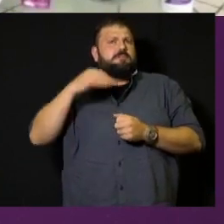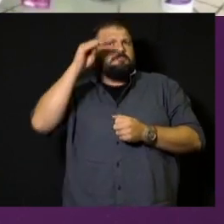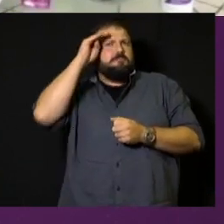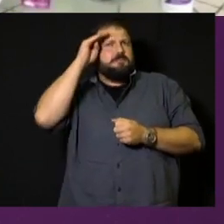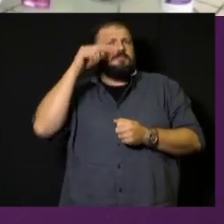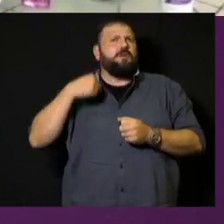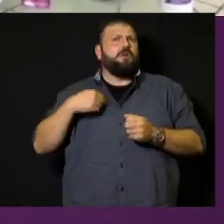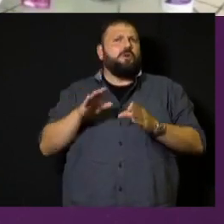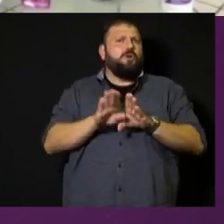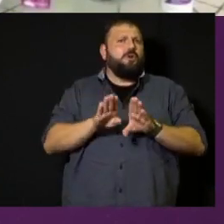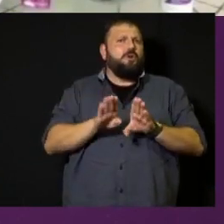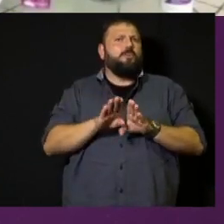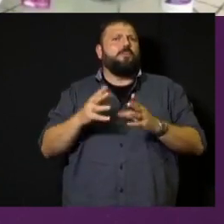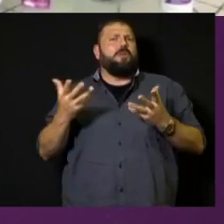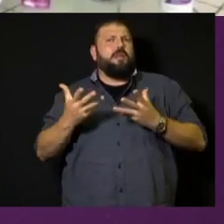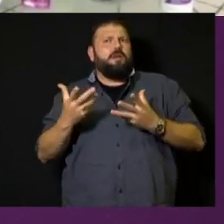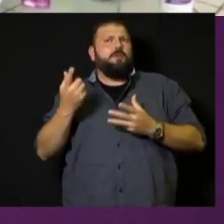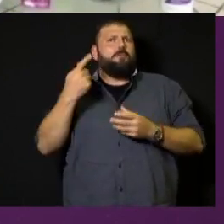you think on